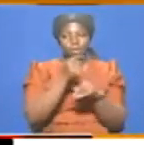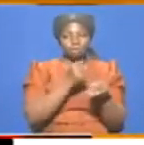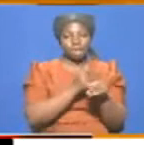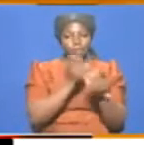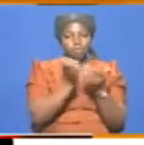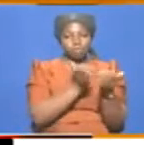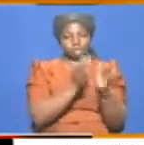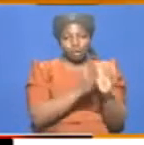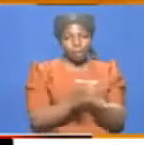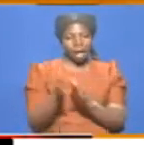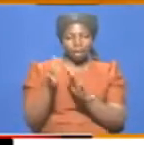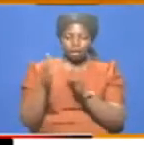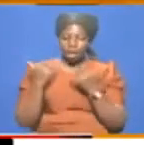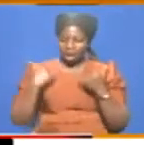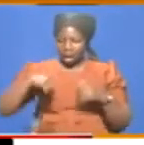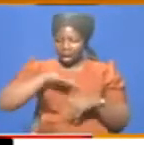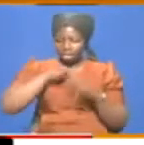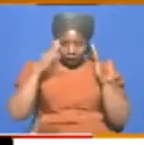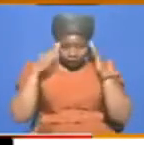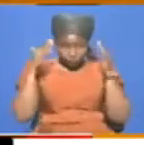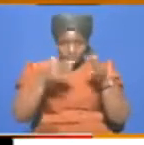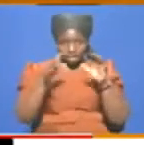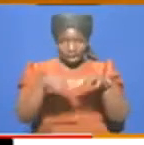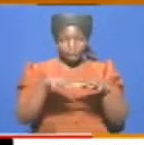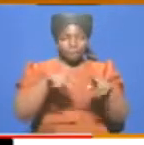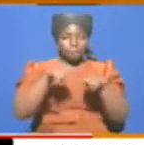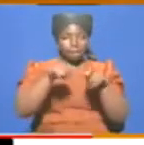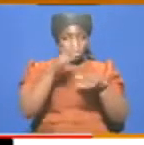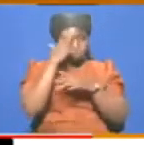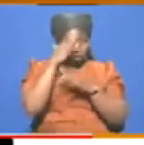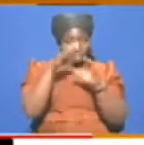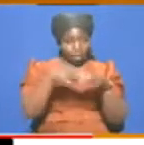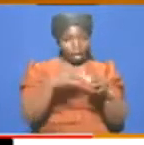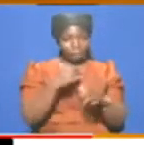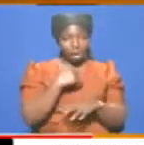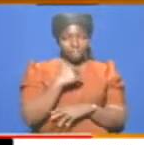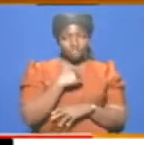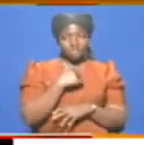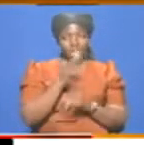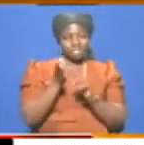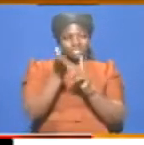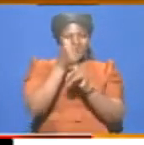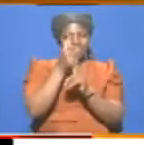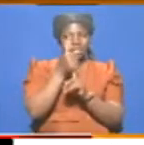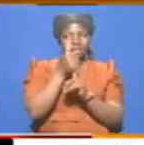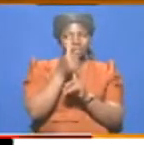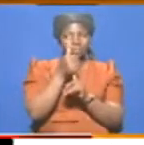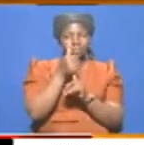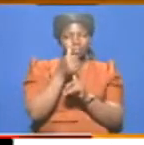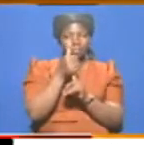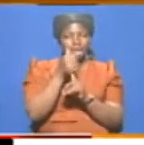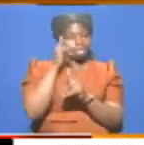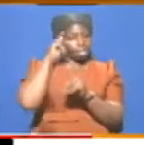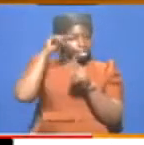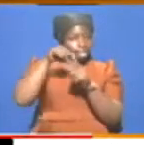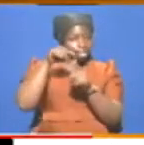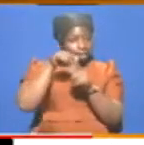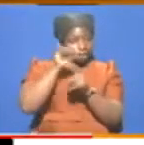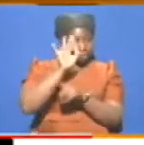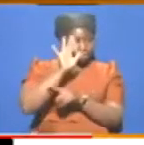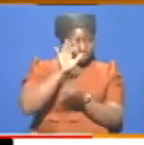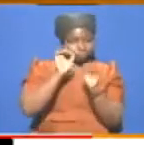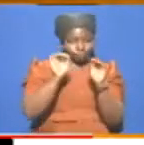club management. You know, the clubs have basically not achieved the goals that they intend to